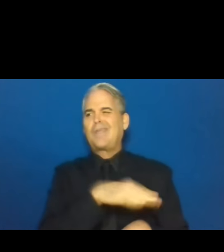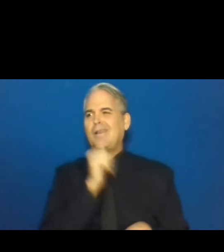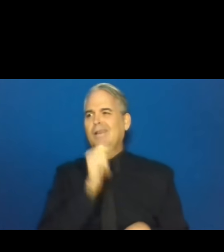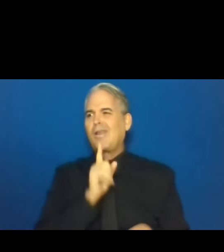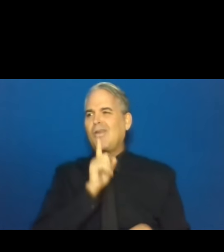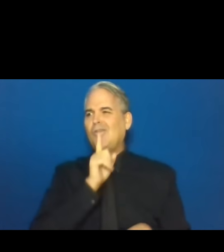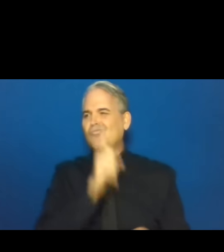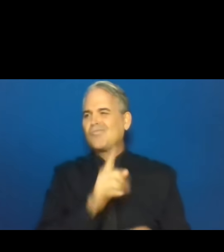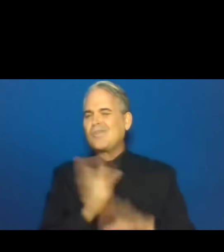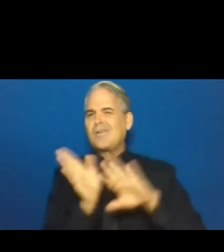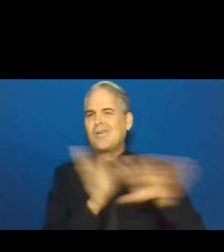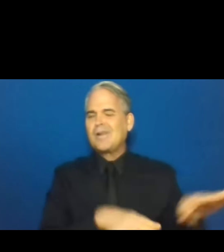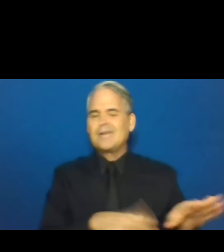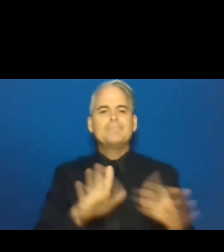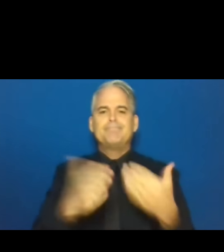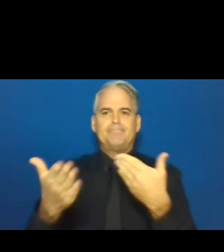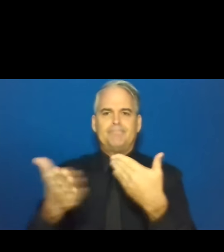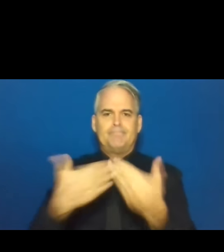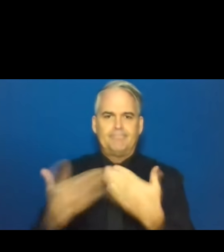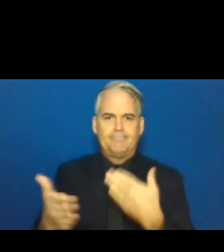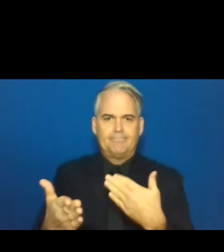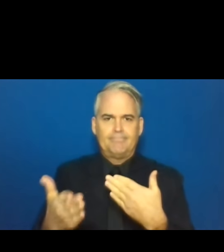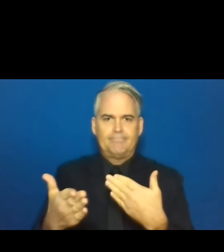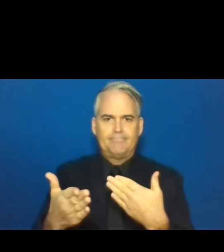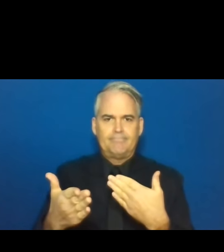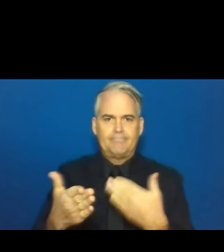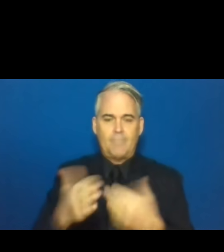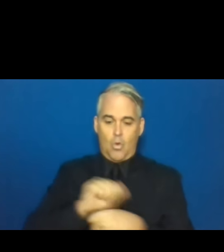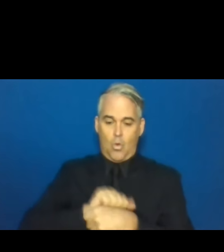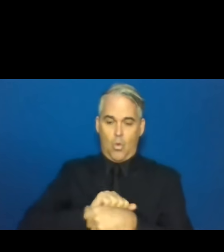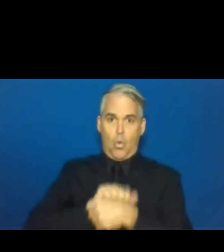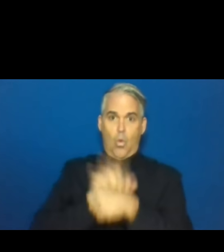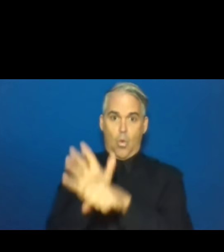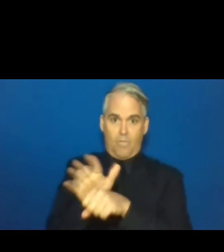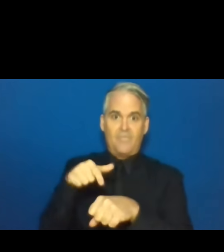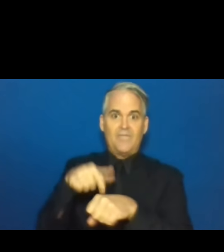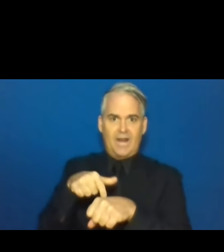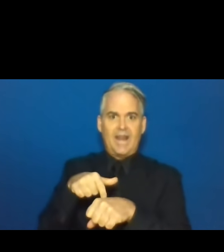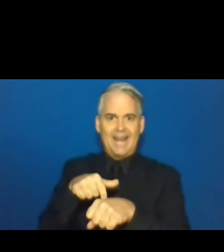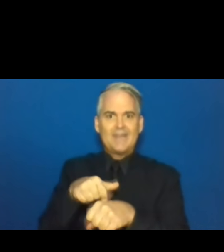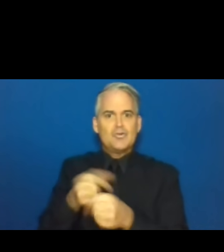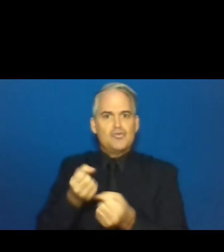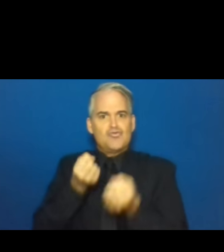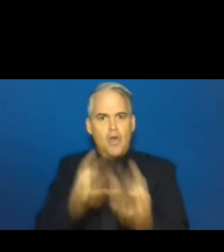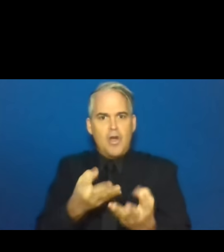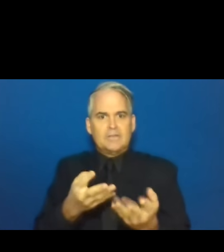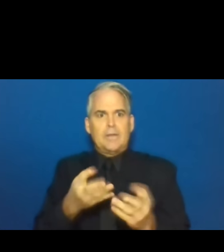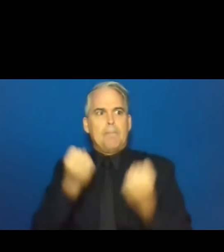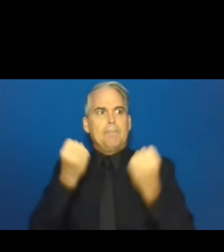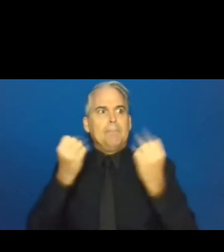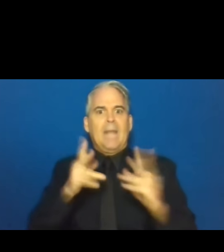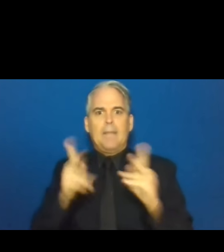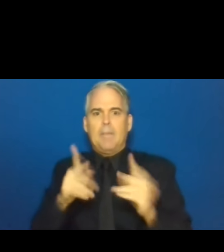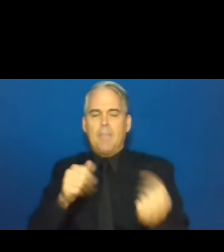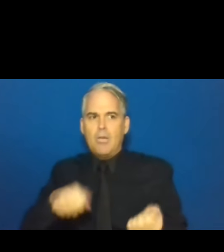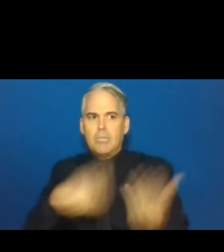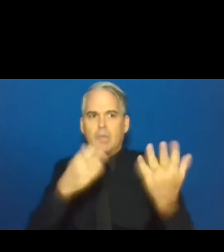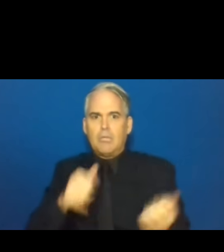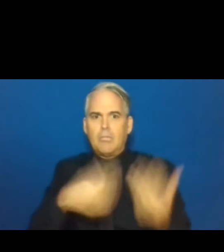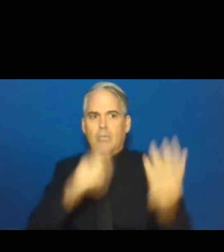is this. It's simple. COVID is filling up our hospital beds, and that threatens all Nevadans.